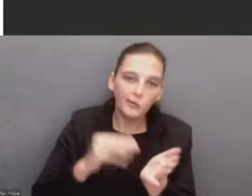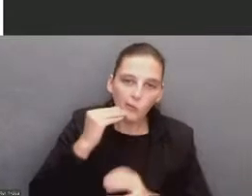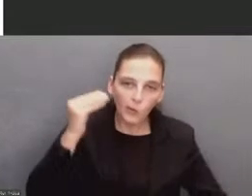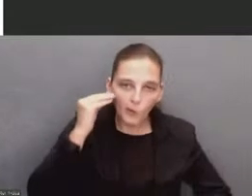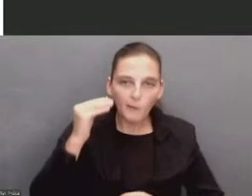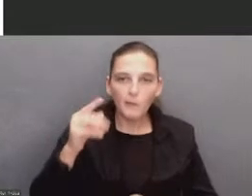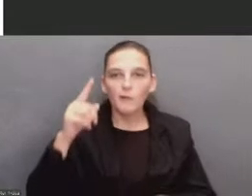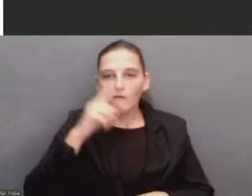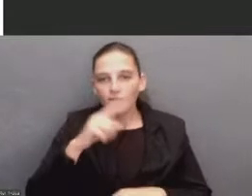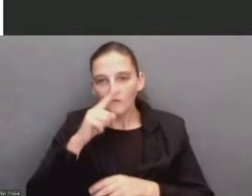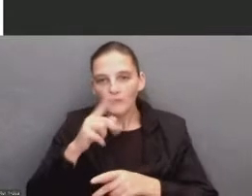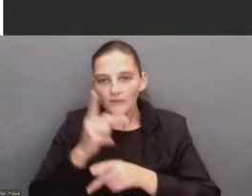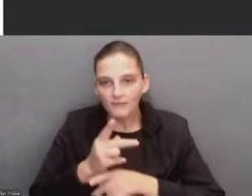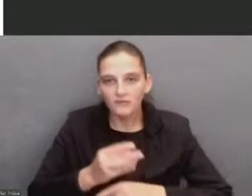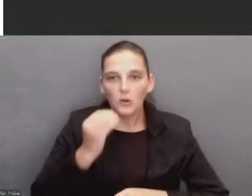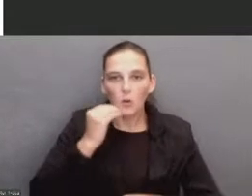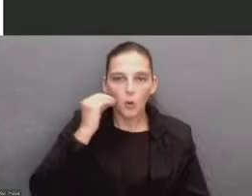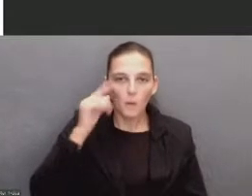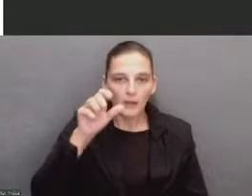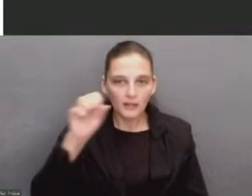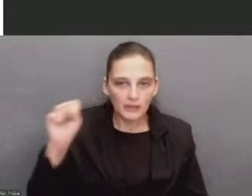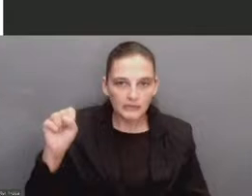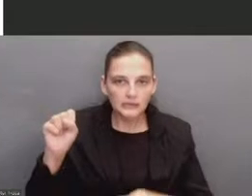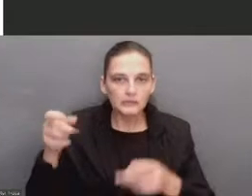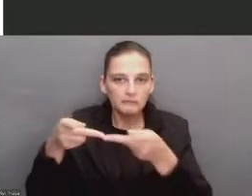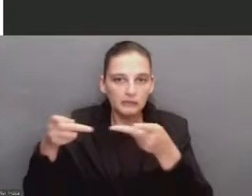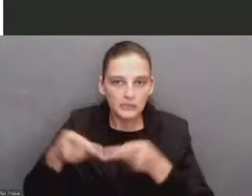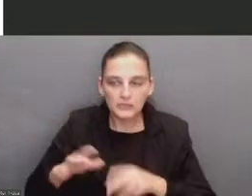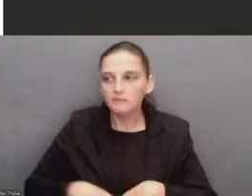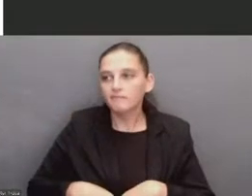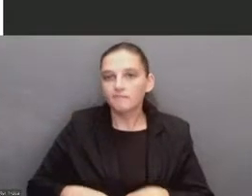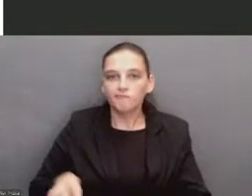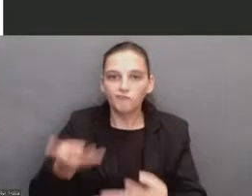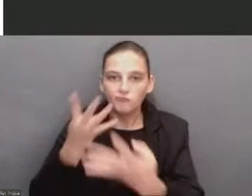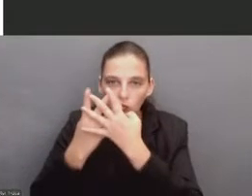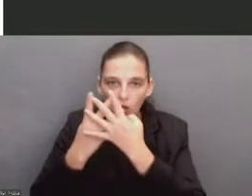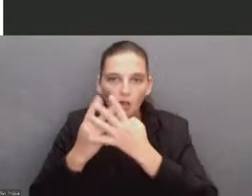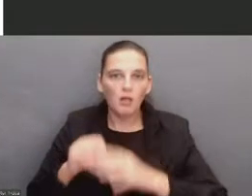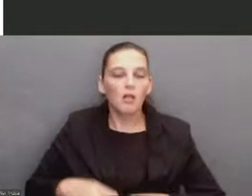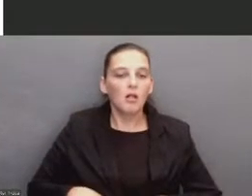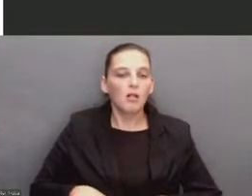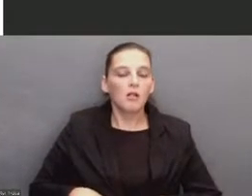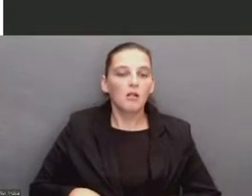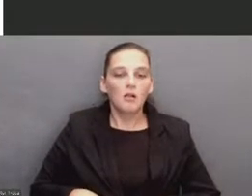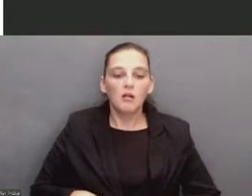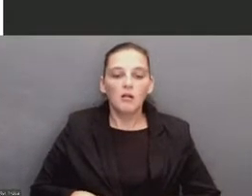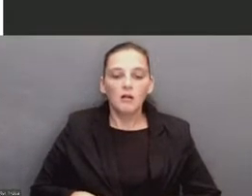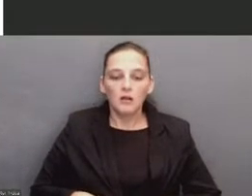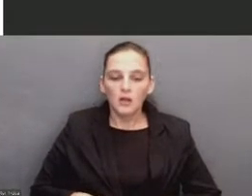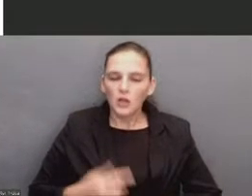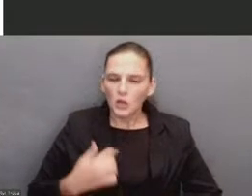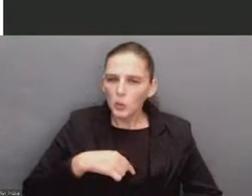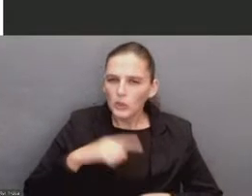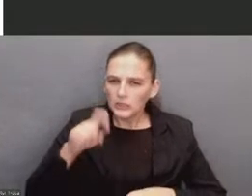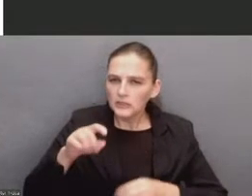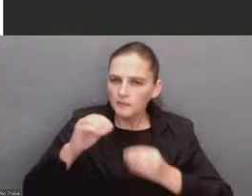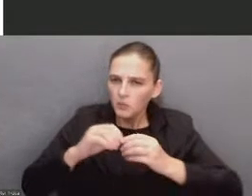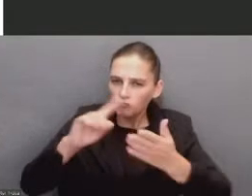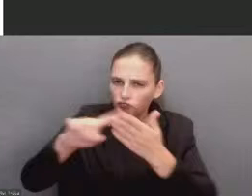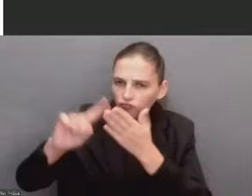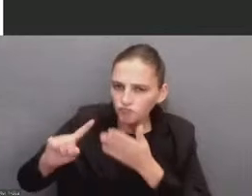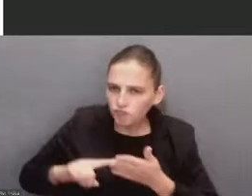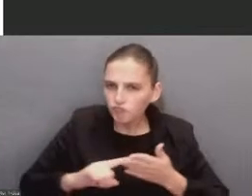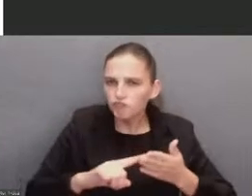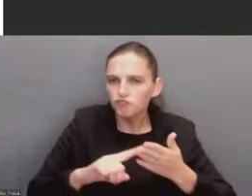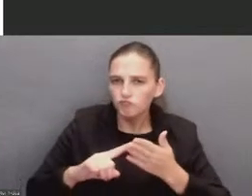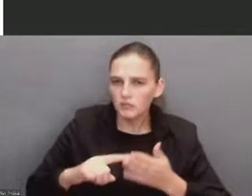it's homeless shelters, as those in the criminal justice system. We really need more research to be done to understand